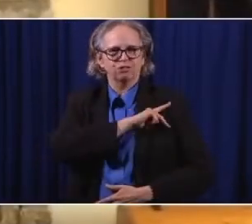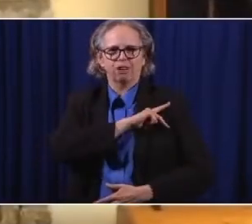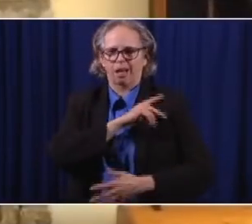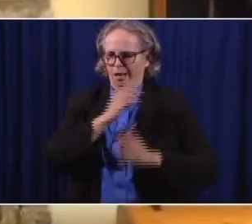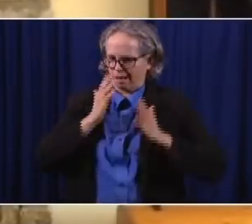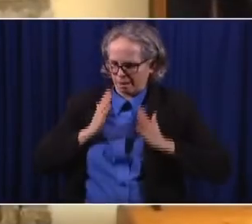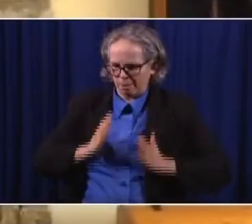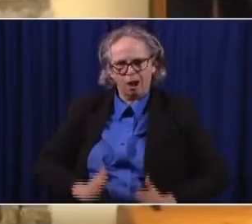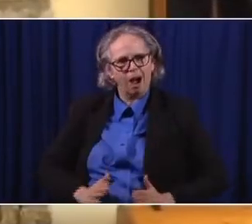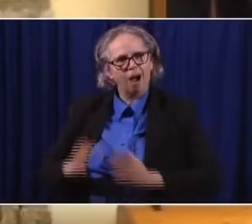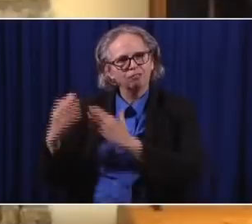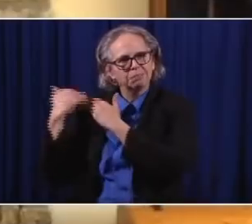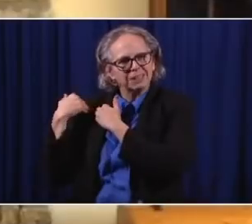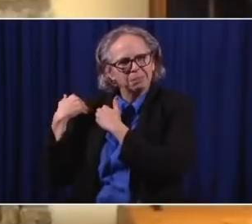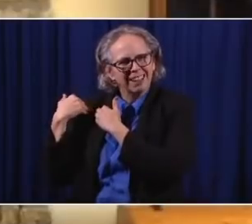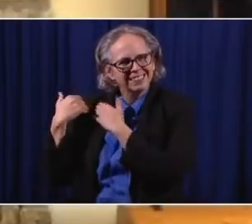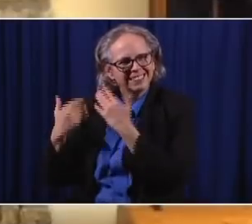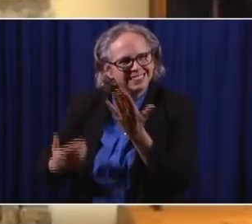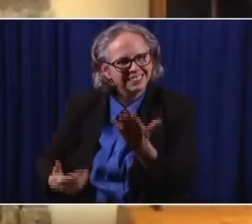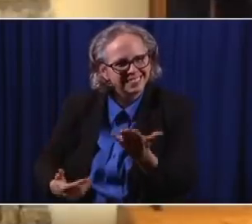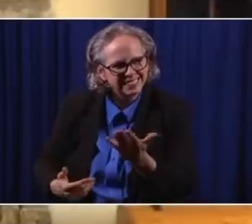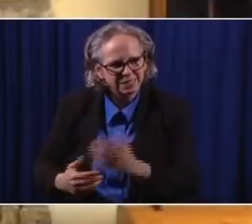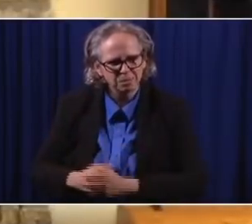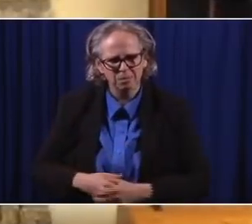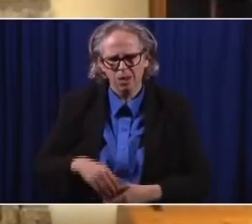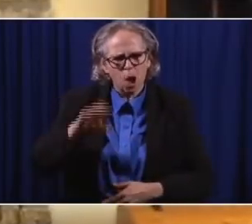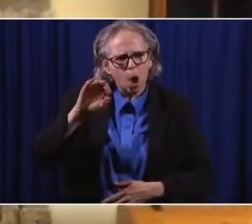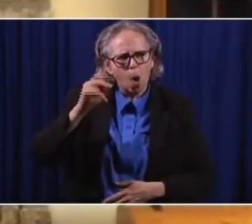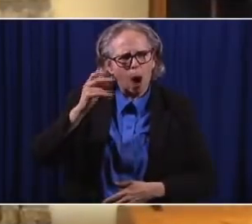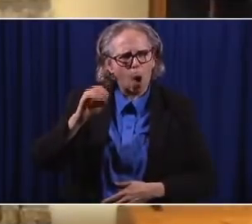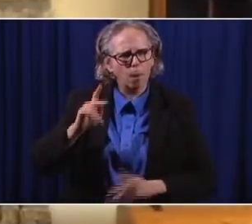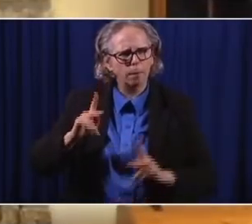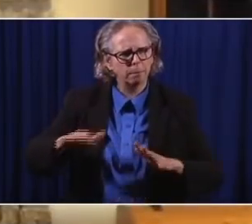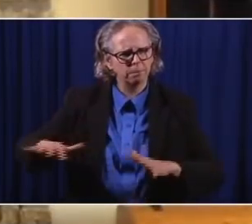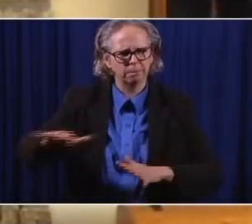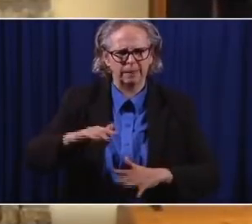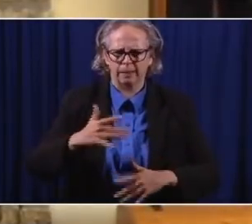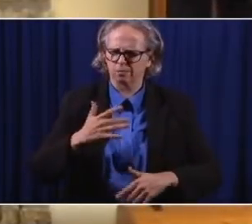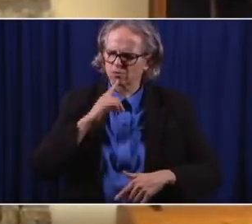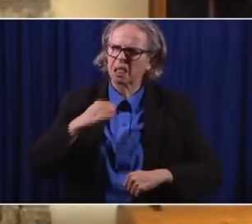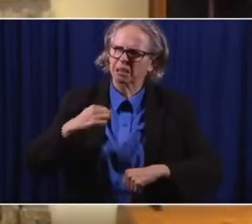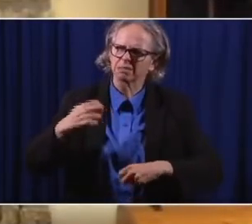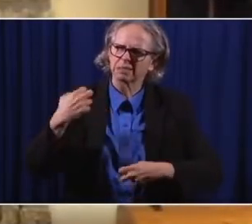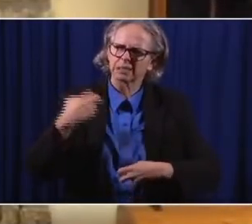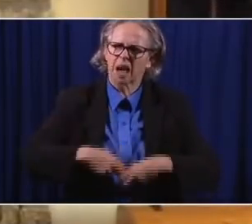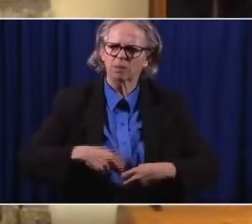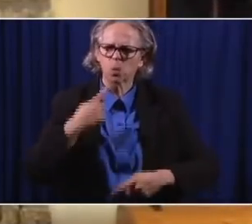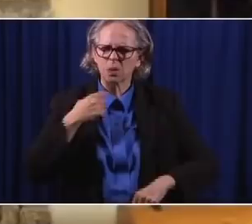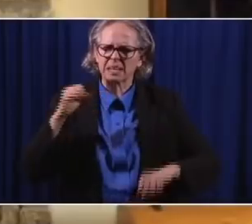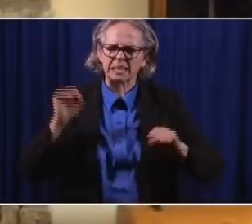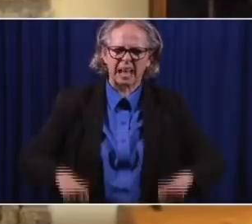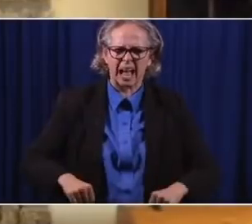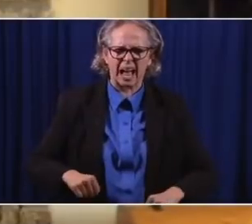We're tough, we're strong, we're pragmatic. We get serious when it's time to get serious. It's time to get serious.